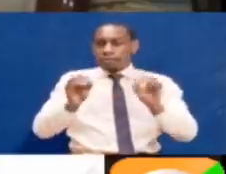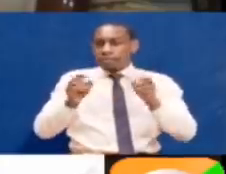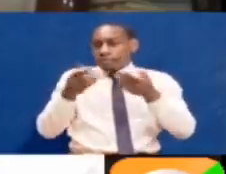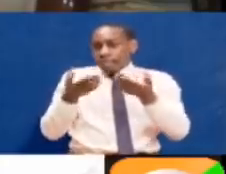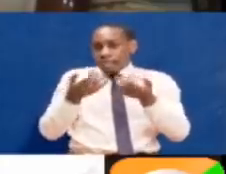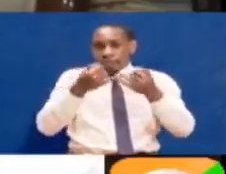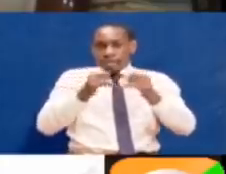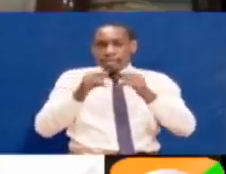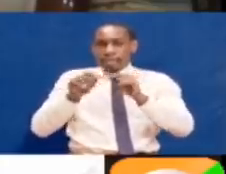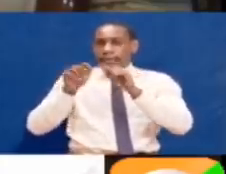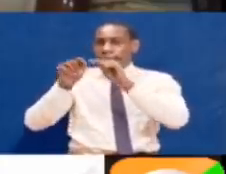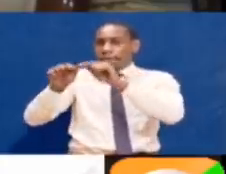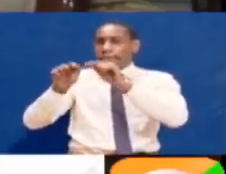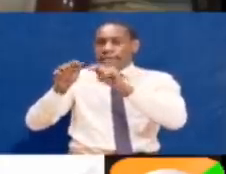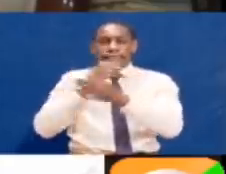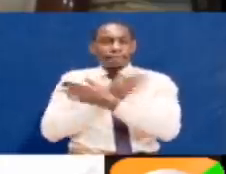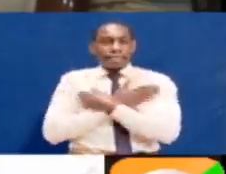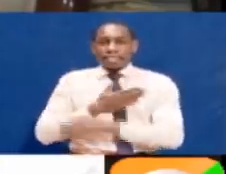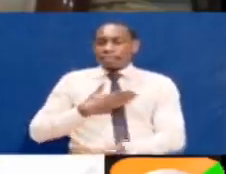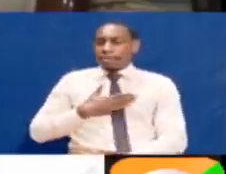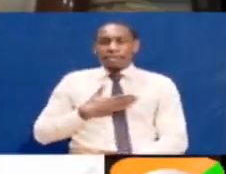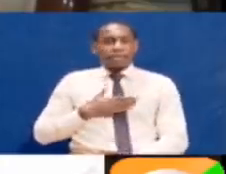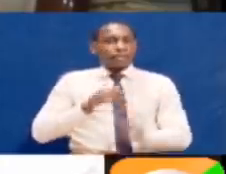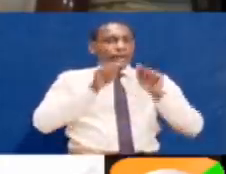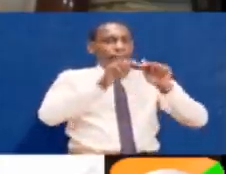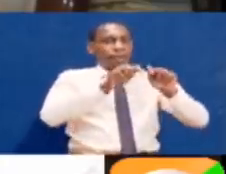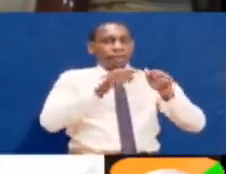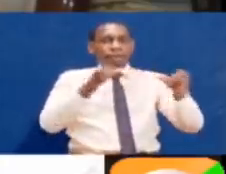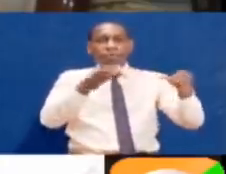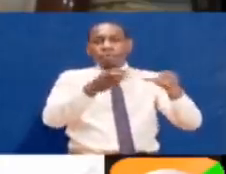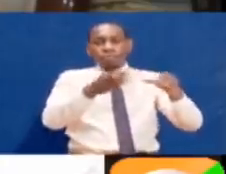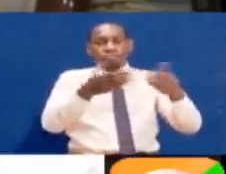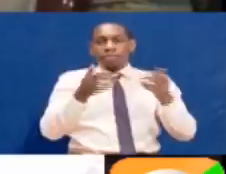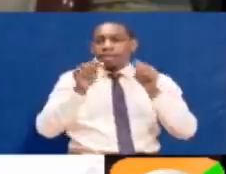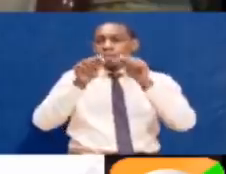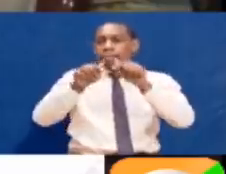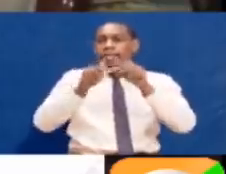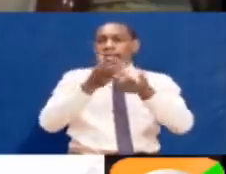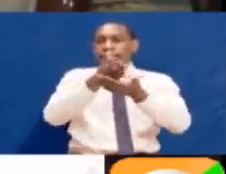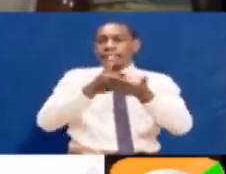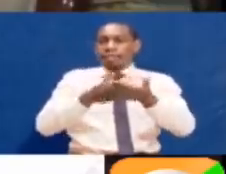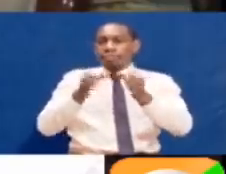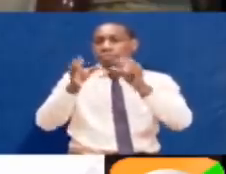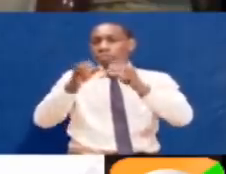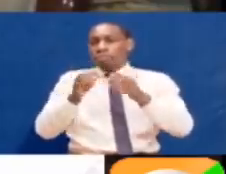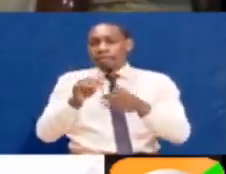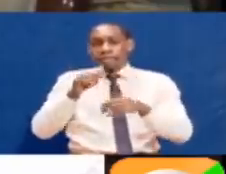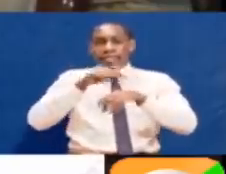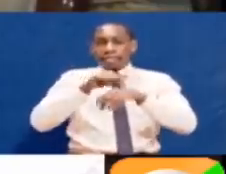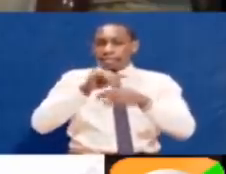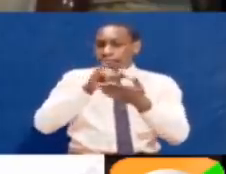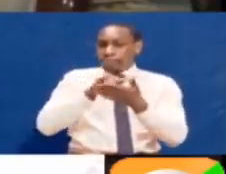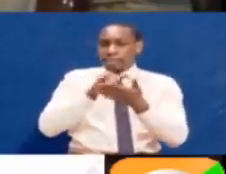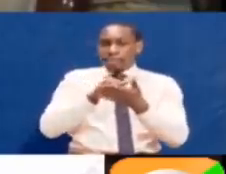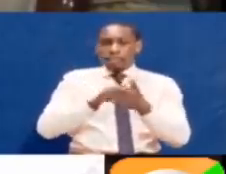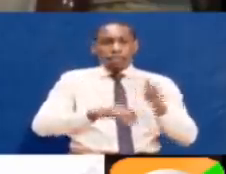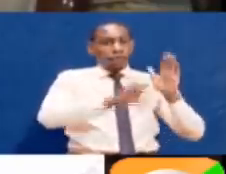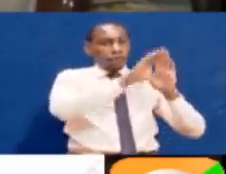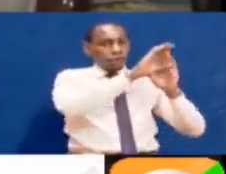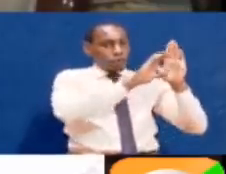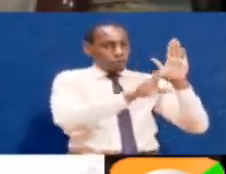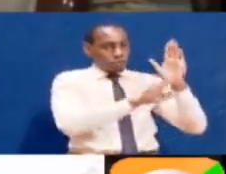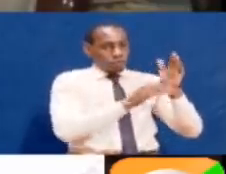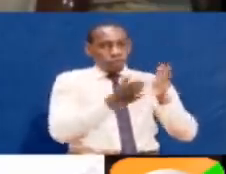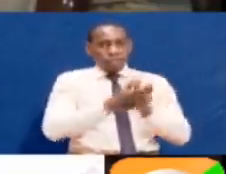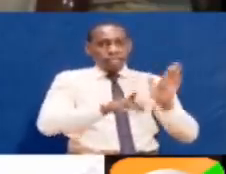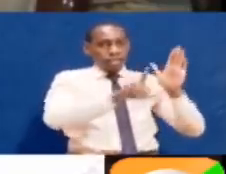try to blame my colleagues or blame the party or blame sections of the party when the constitutional